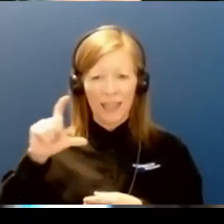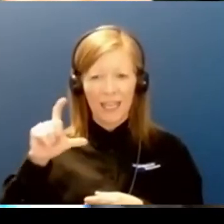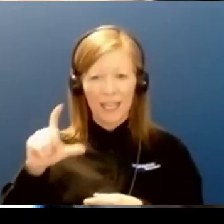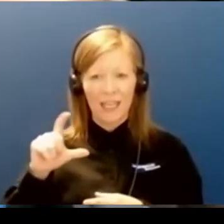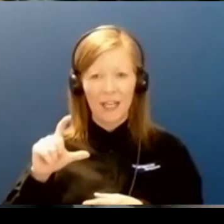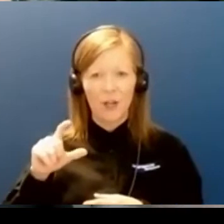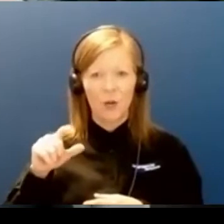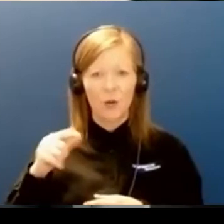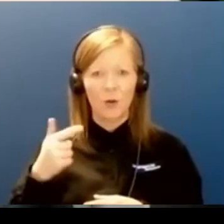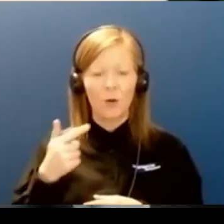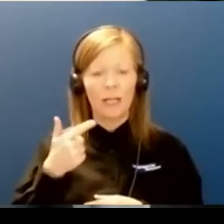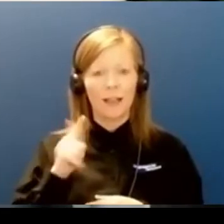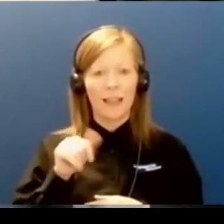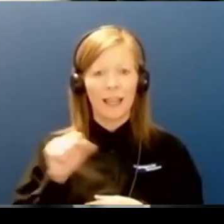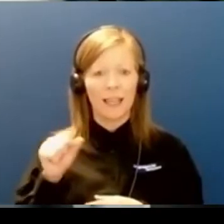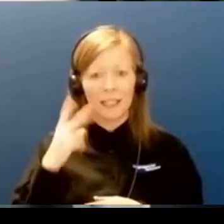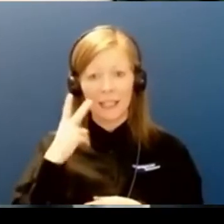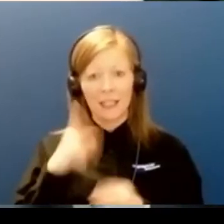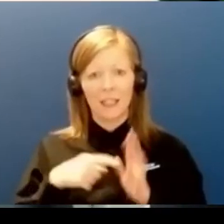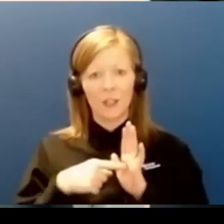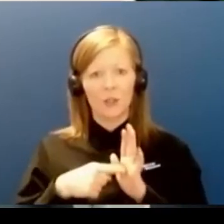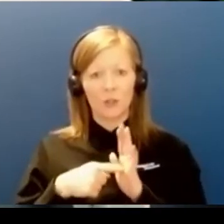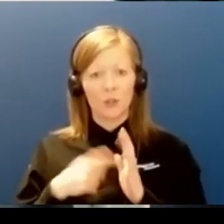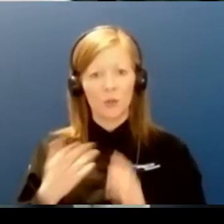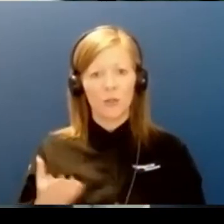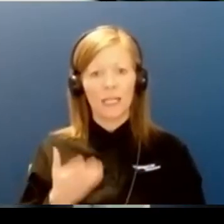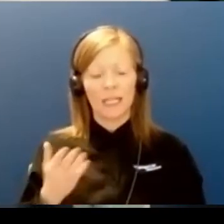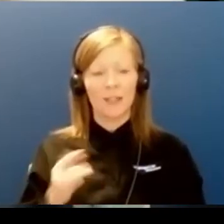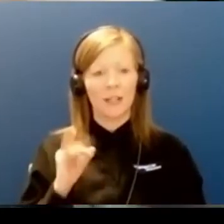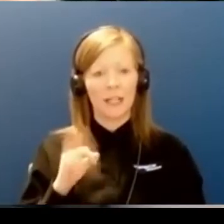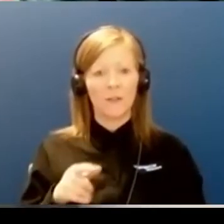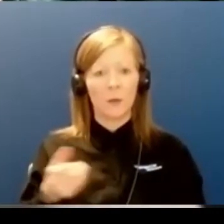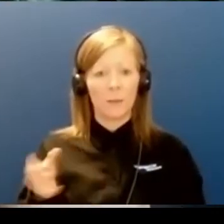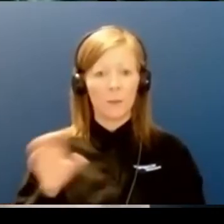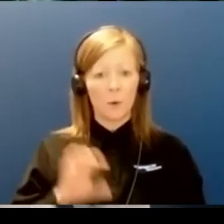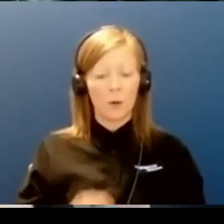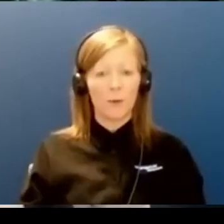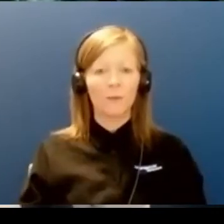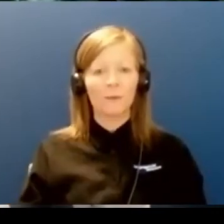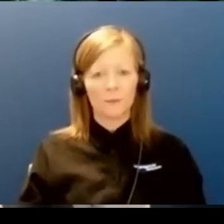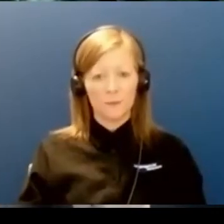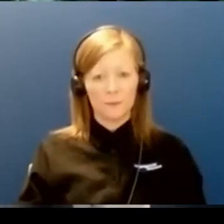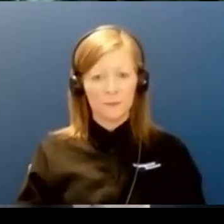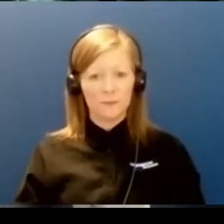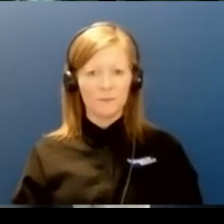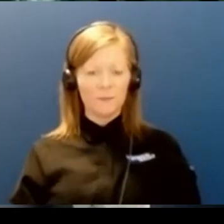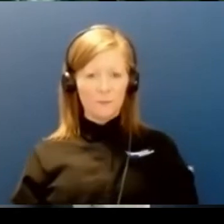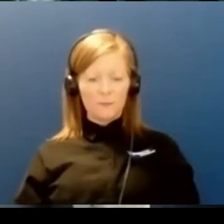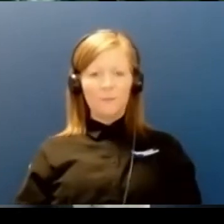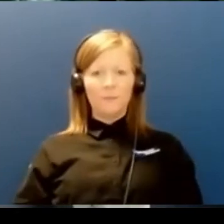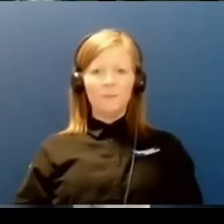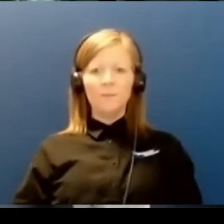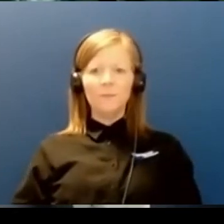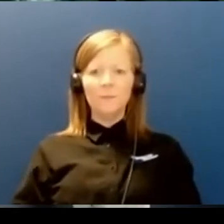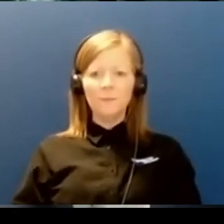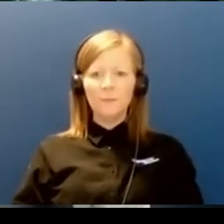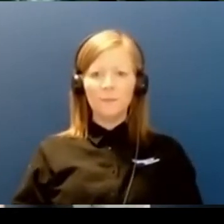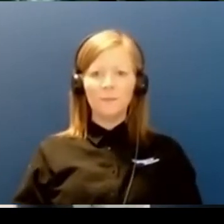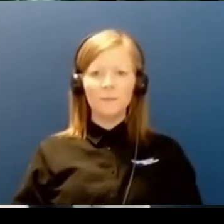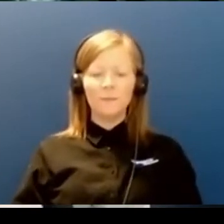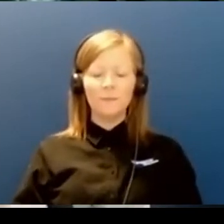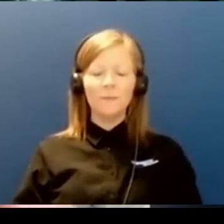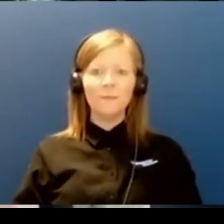pineapple juice. And I can show you that right here. If we pour this juice into the glass, and you'll see how much of this juice is